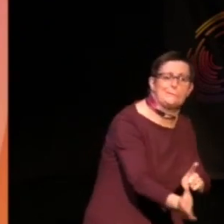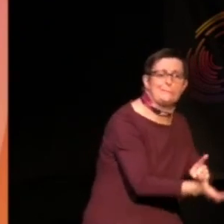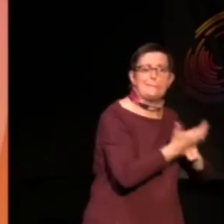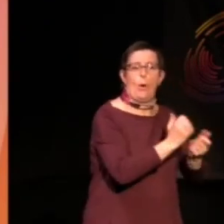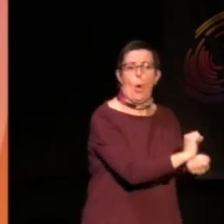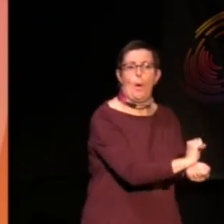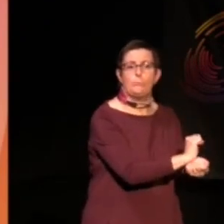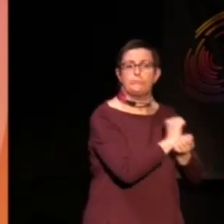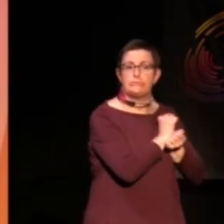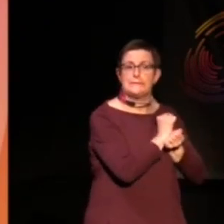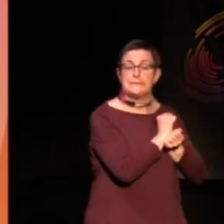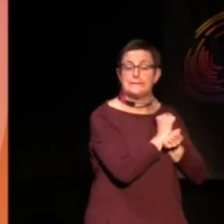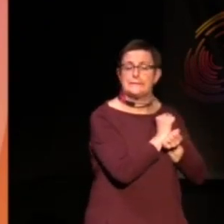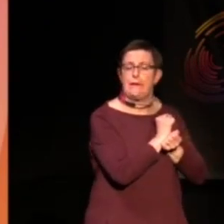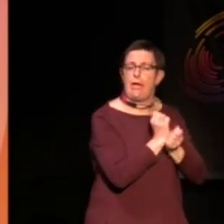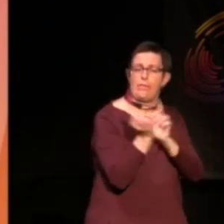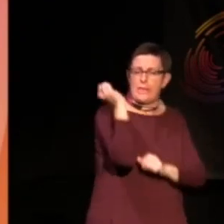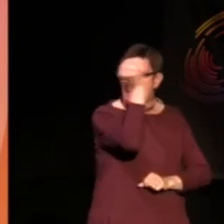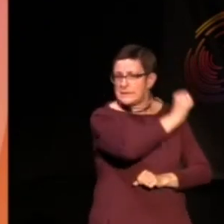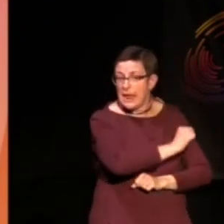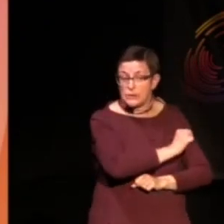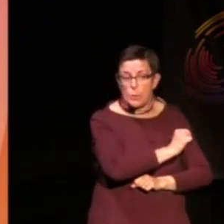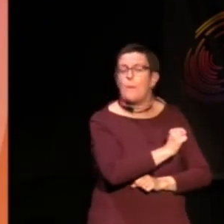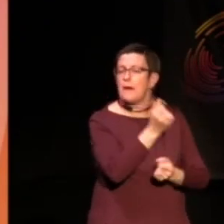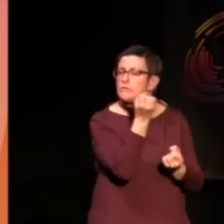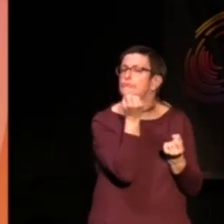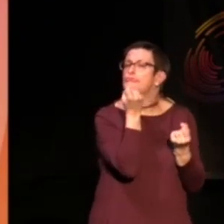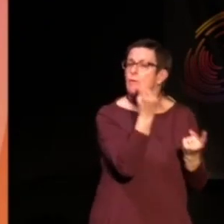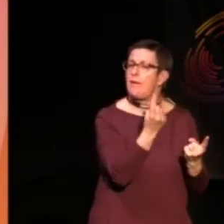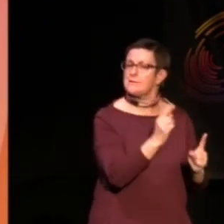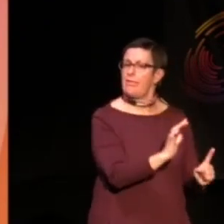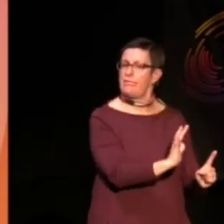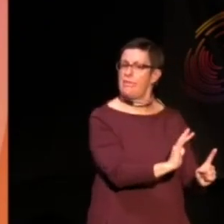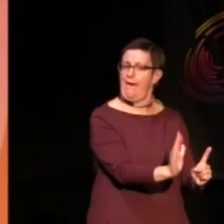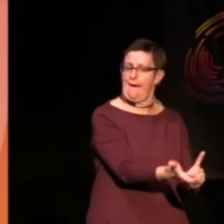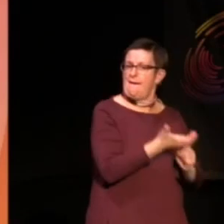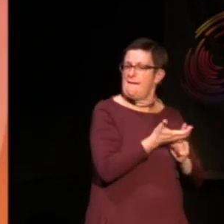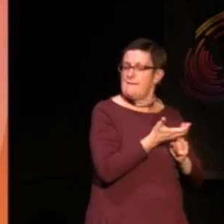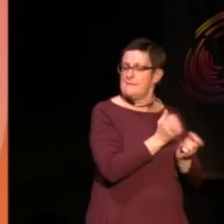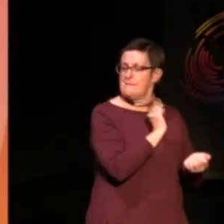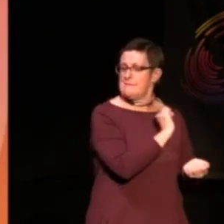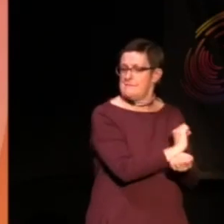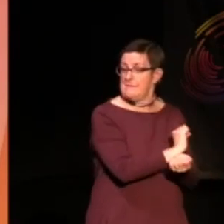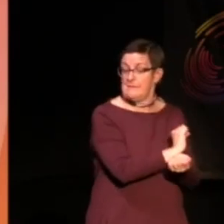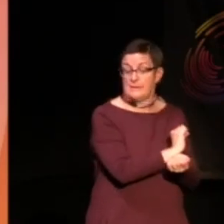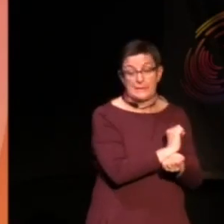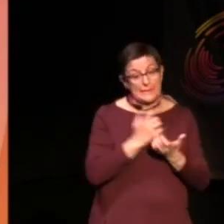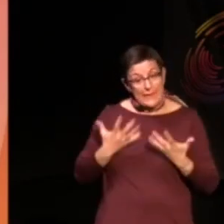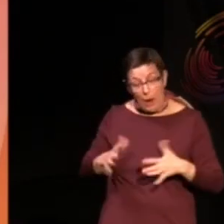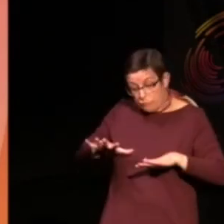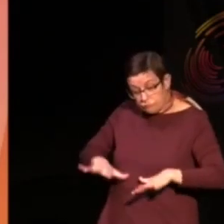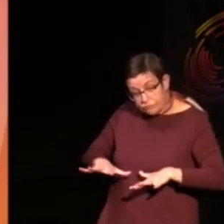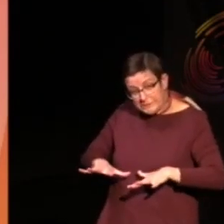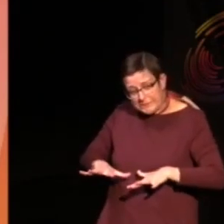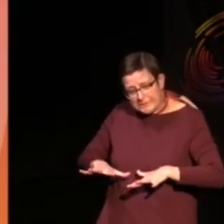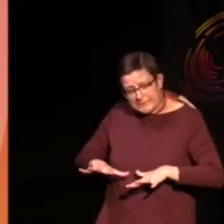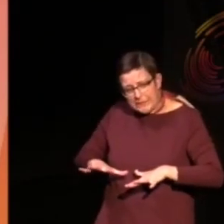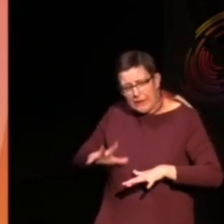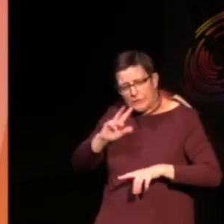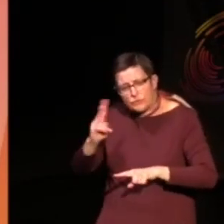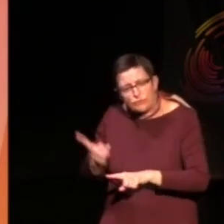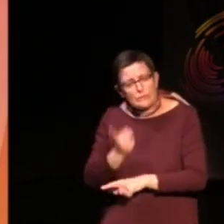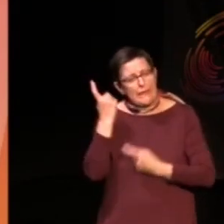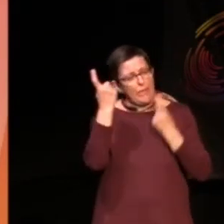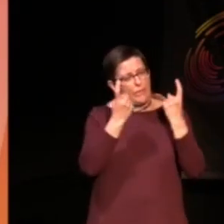at least we recognize that they exist. So perhaps it is time for Britons to rethink the term